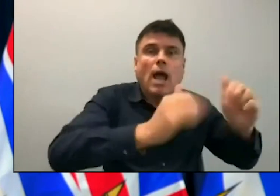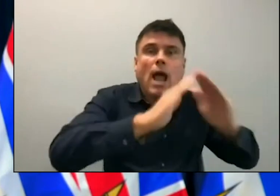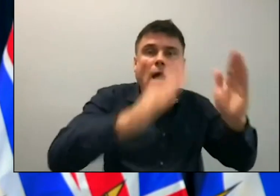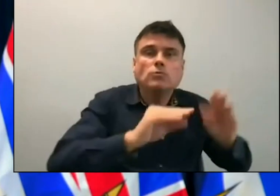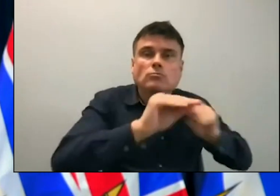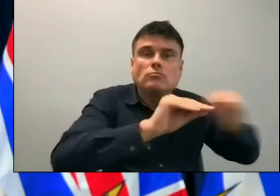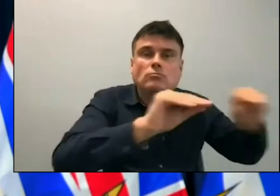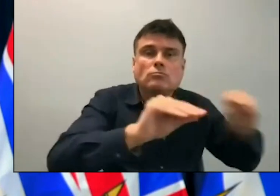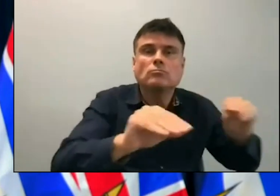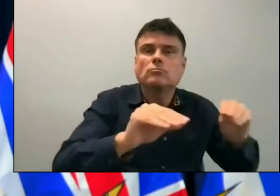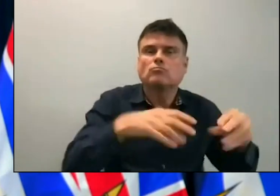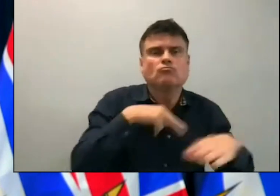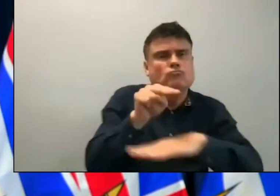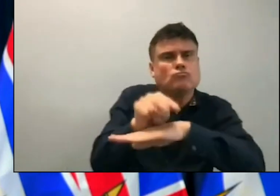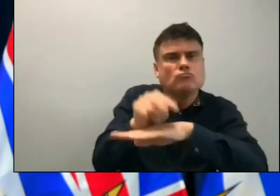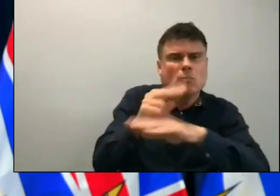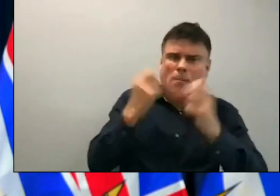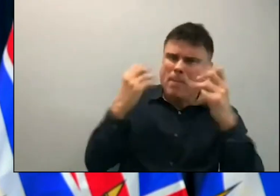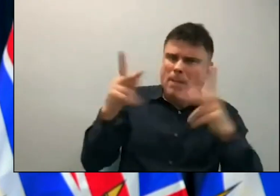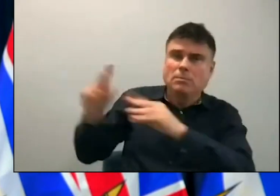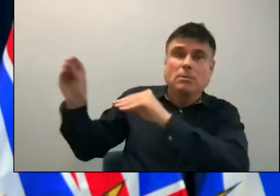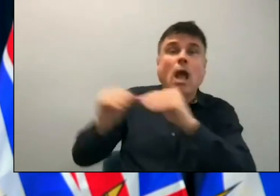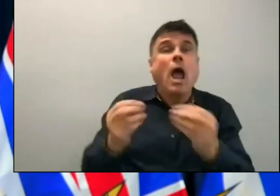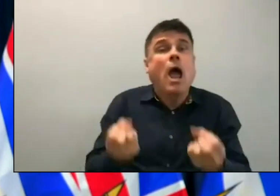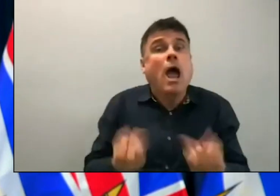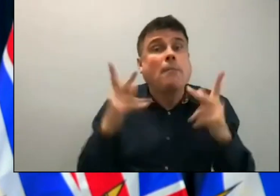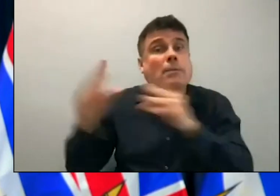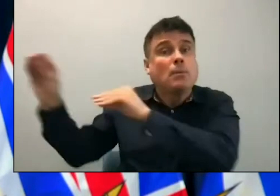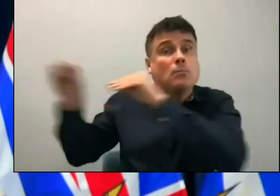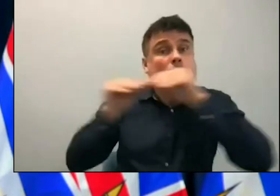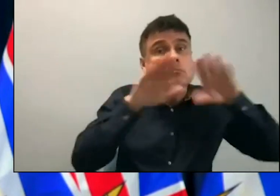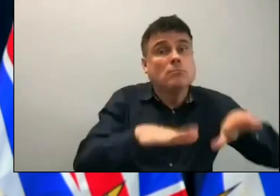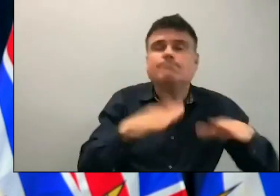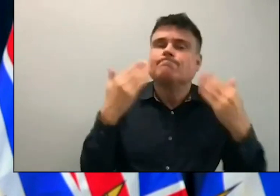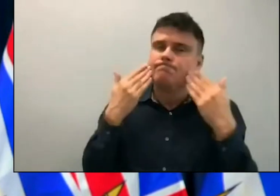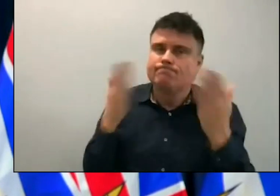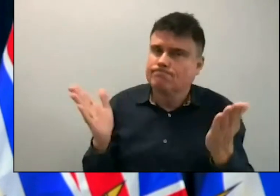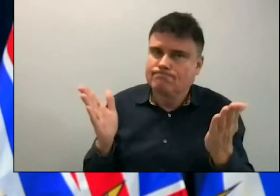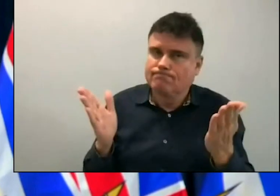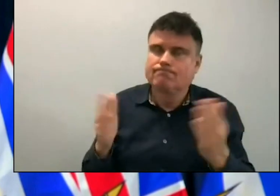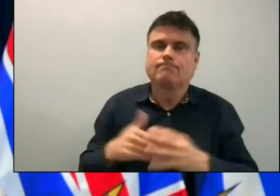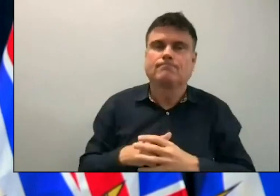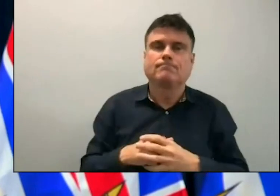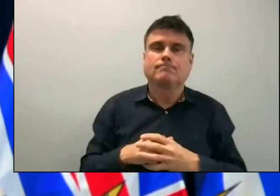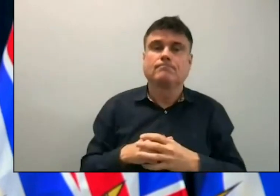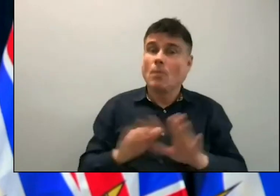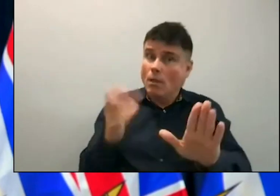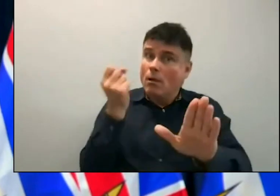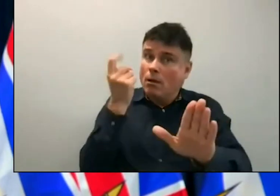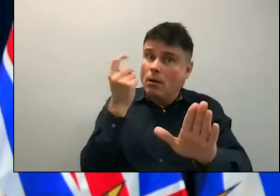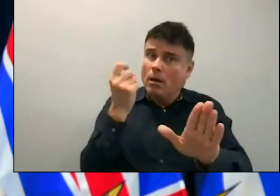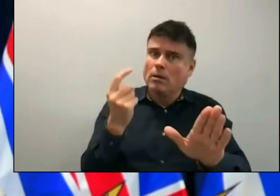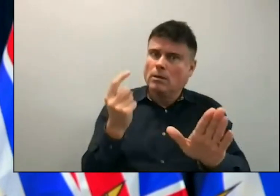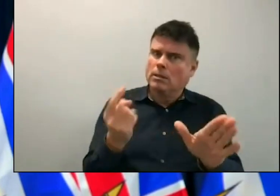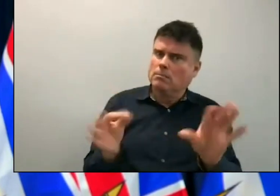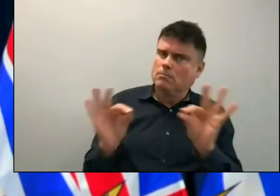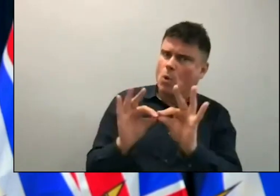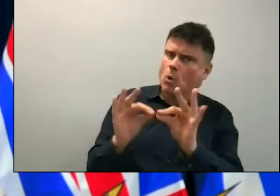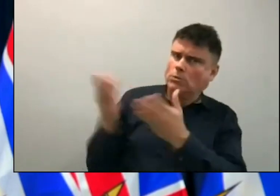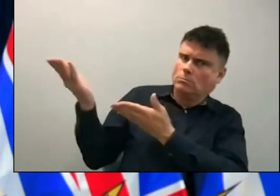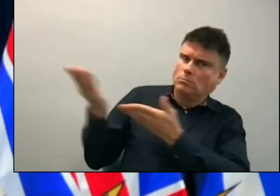we can. What that number is uncertain at this time, but there will be costs, of course. British Columbians have